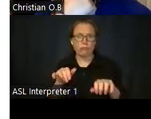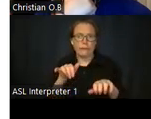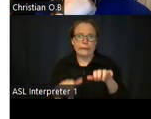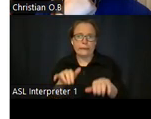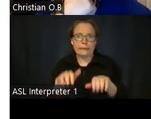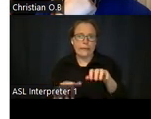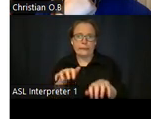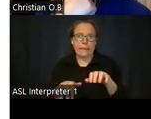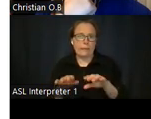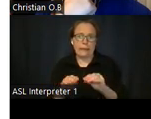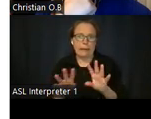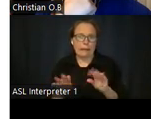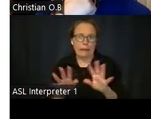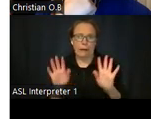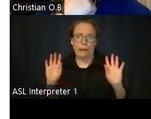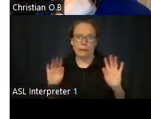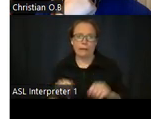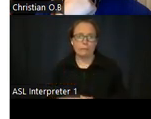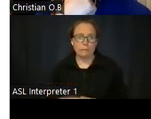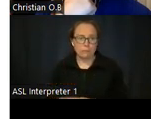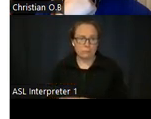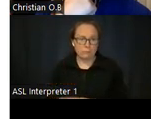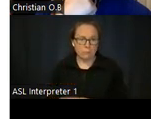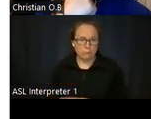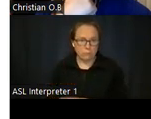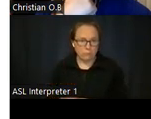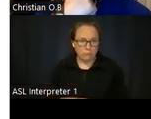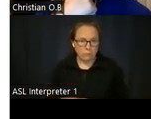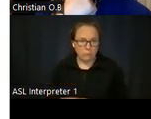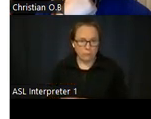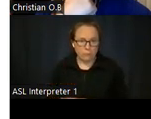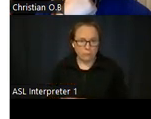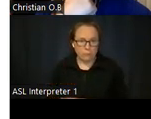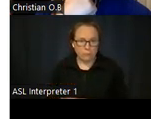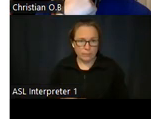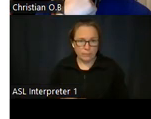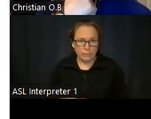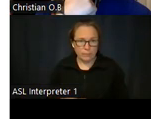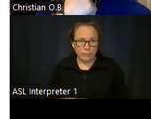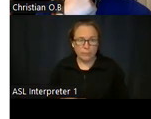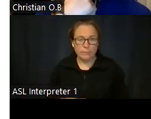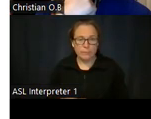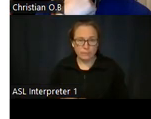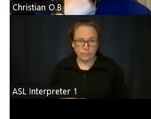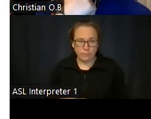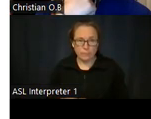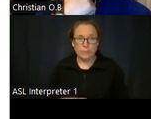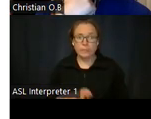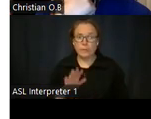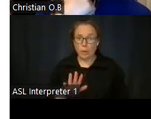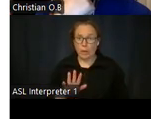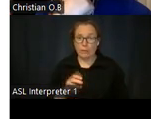typographical. You could combine them though. Yeah, I was going to just, that's why I was double checking. So for